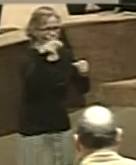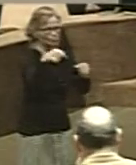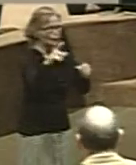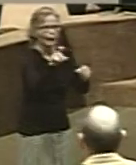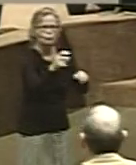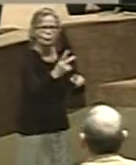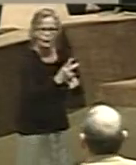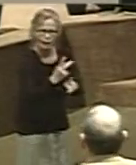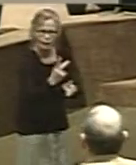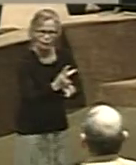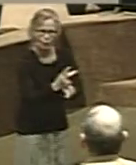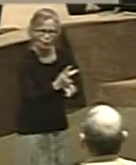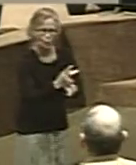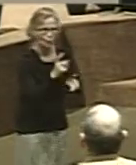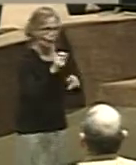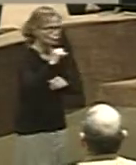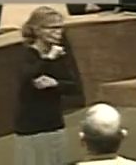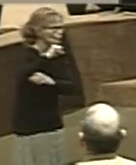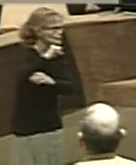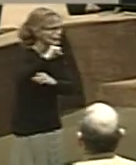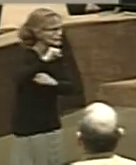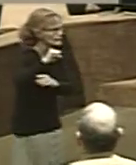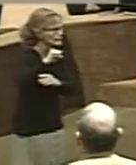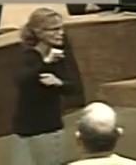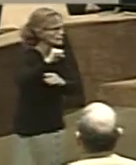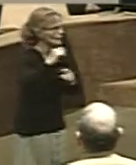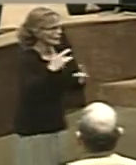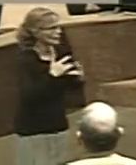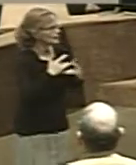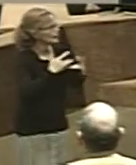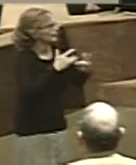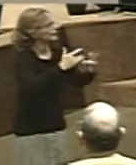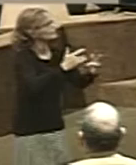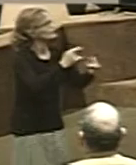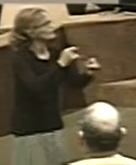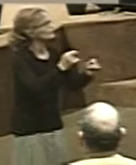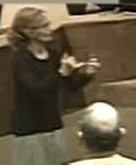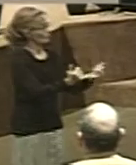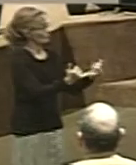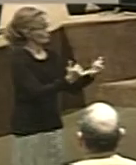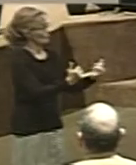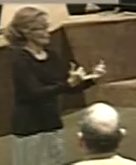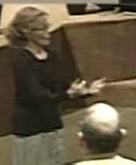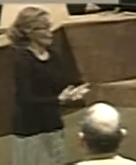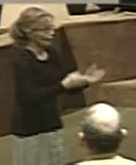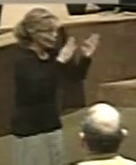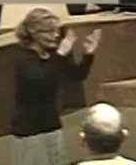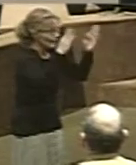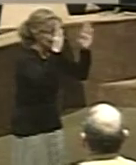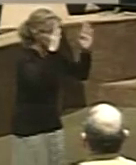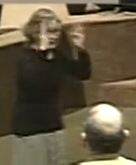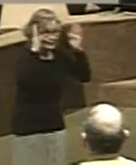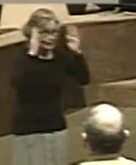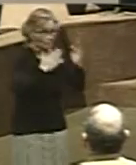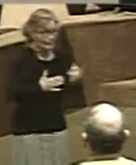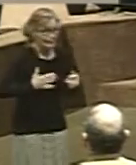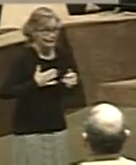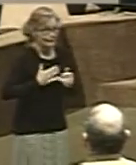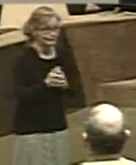have to resist steadfastly the currents of contemporary life around us. Now listen.